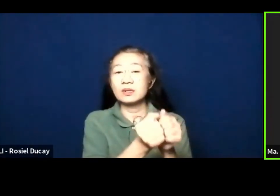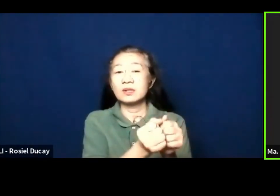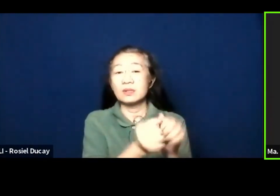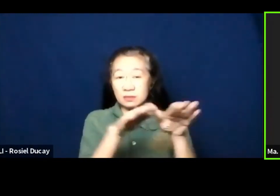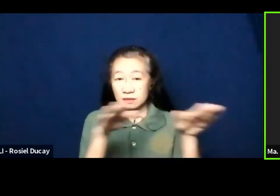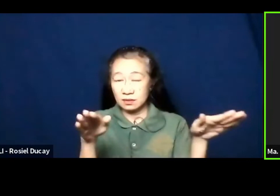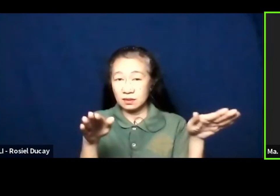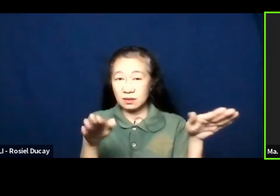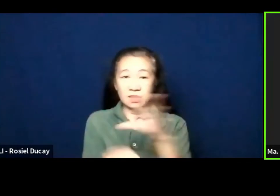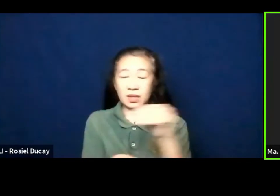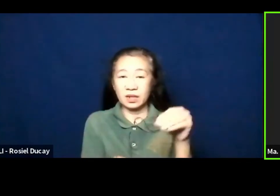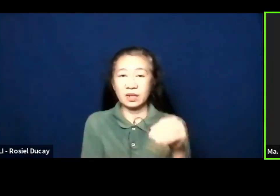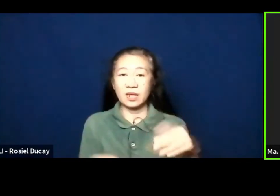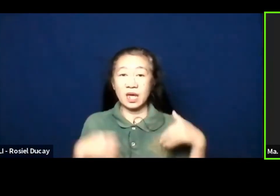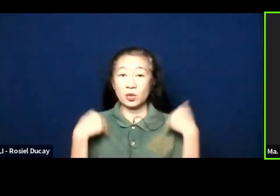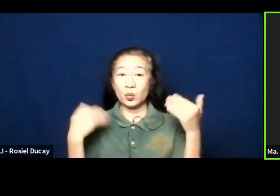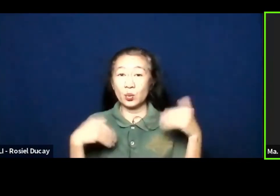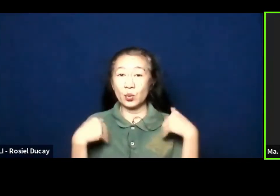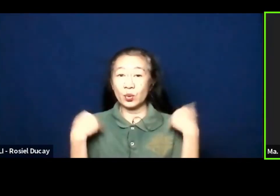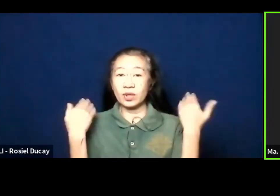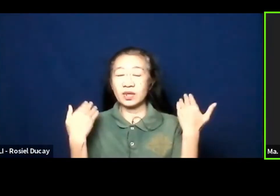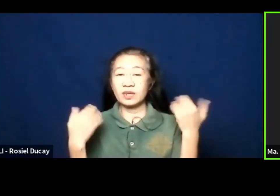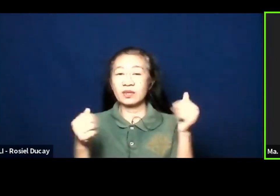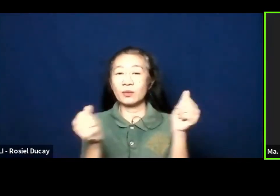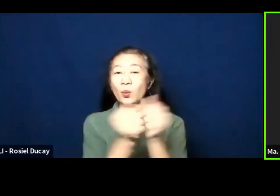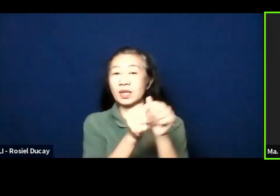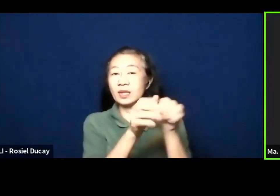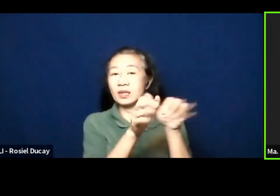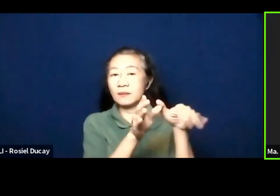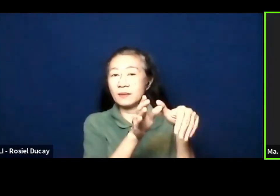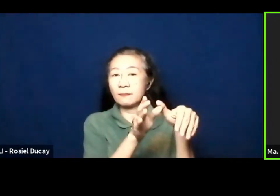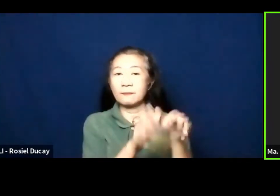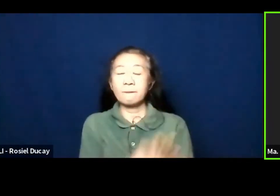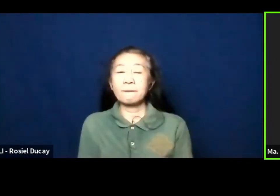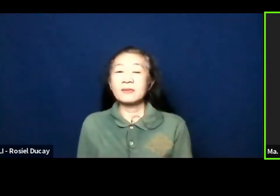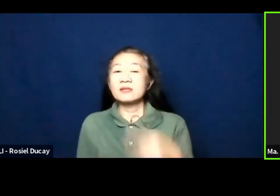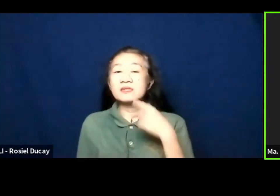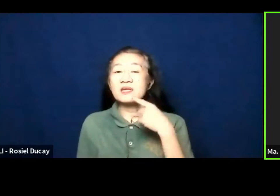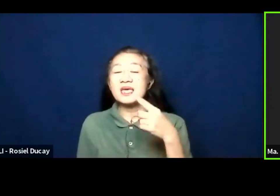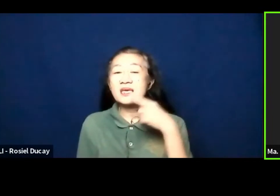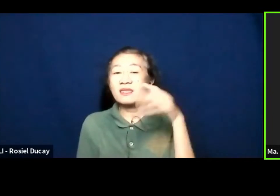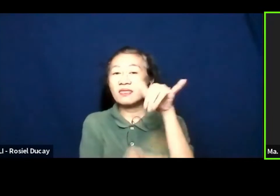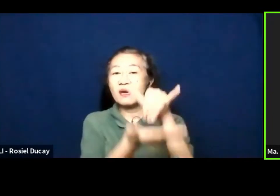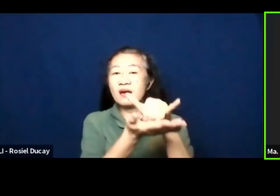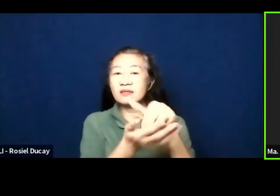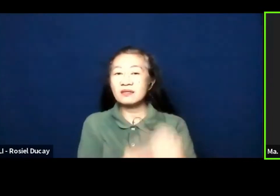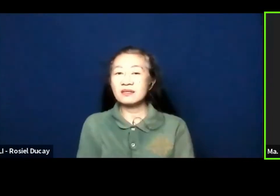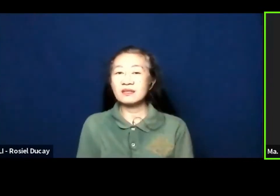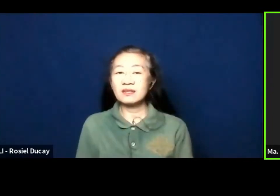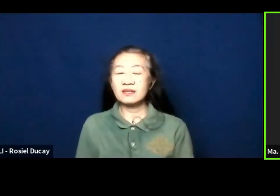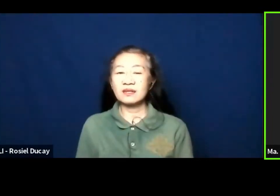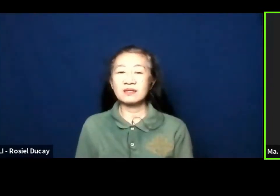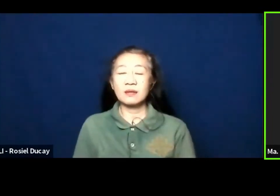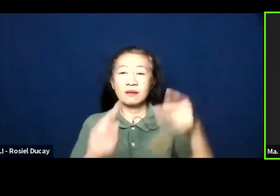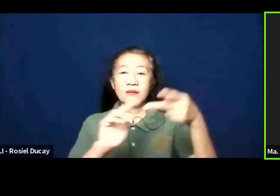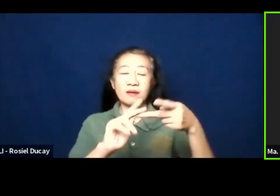bata at mga kabataang may kapansanan. Sinasabi na state